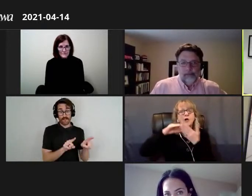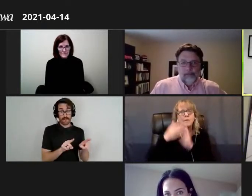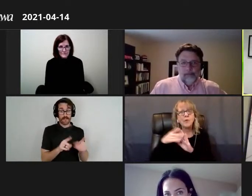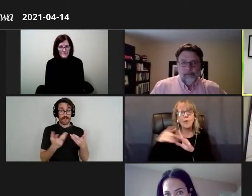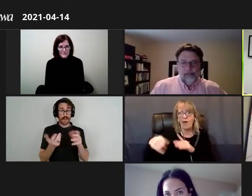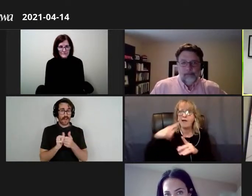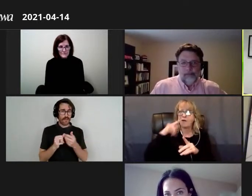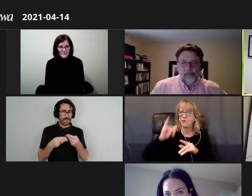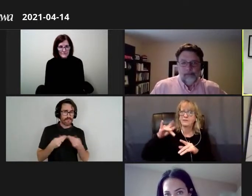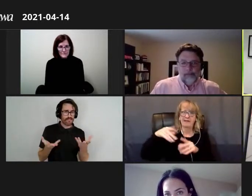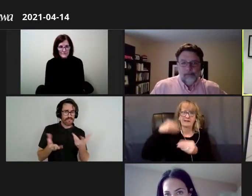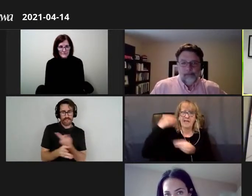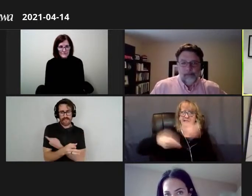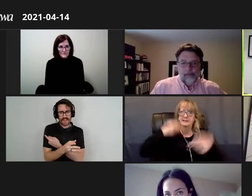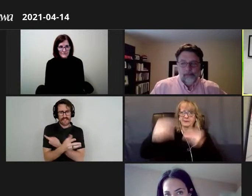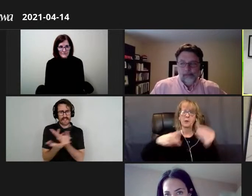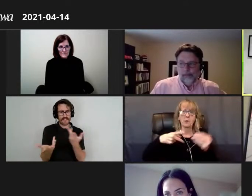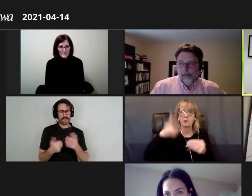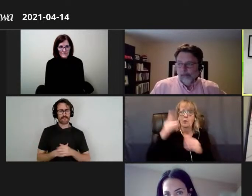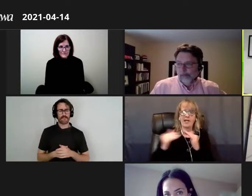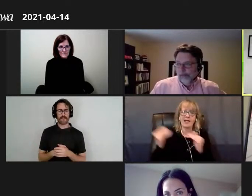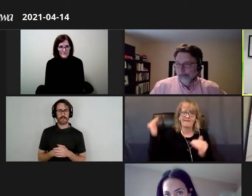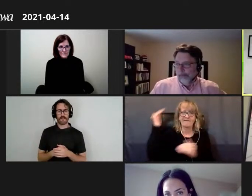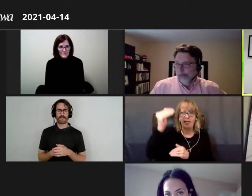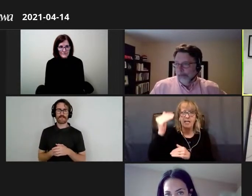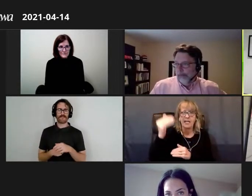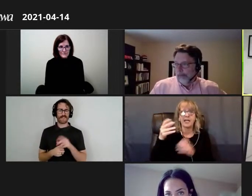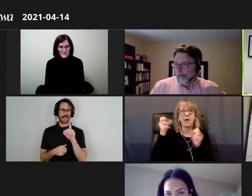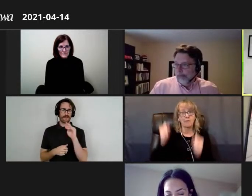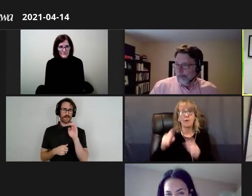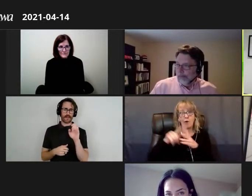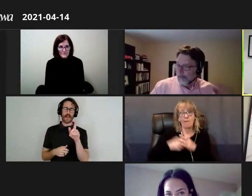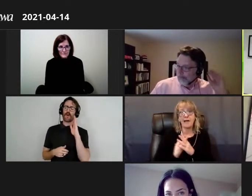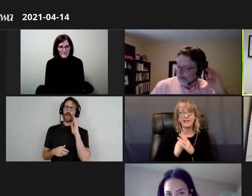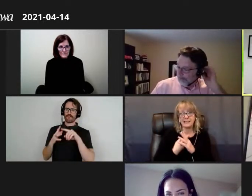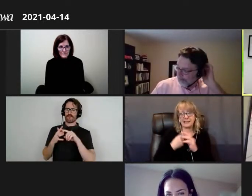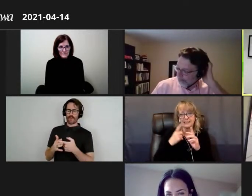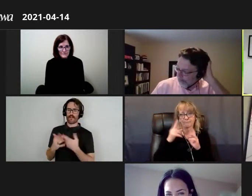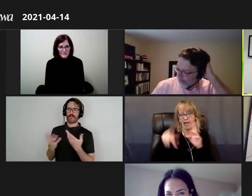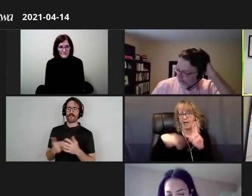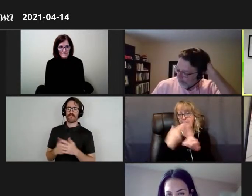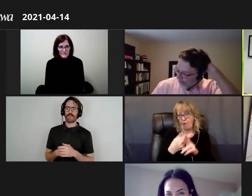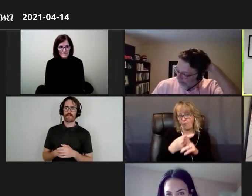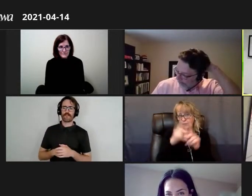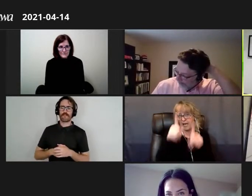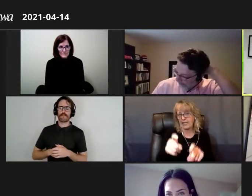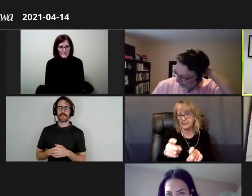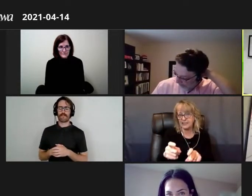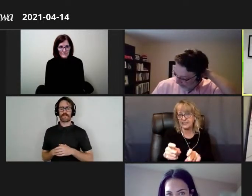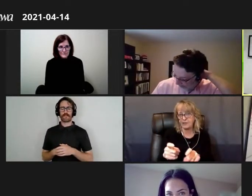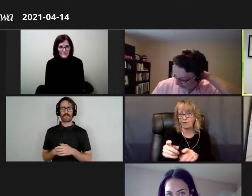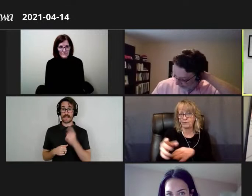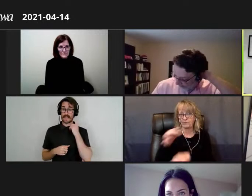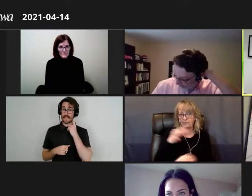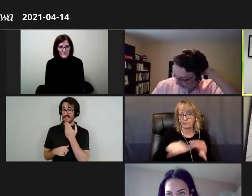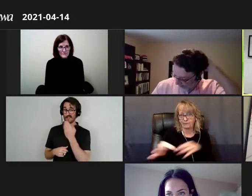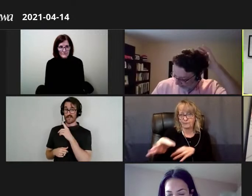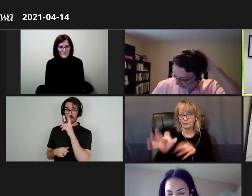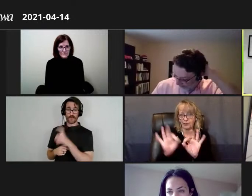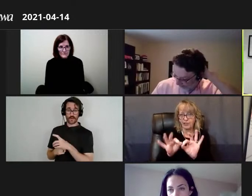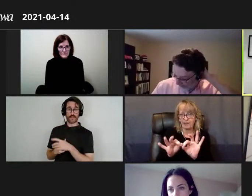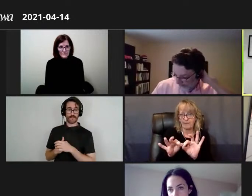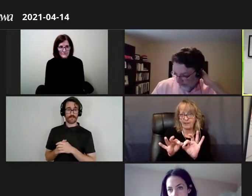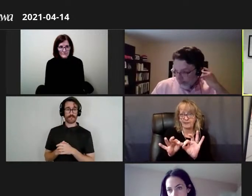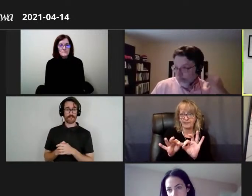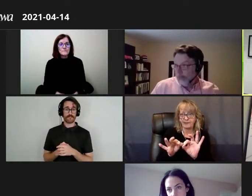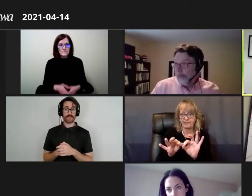start and Brent can add on as he sees fit. I think that's a very appropriate question. And Chair, if